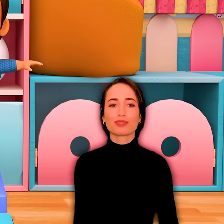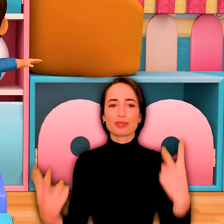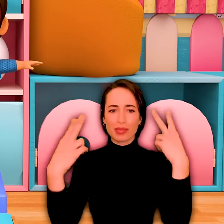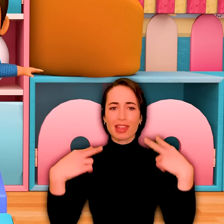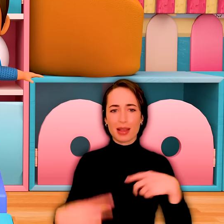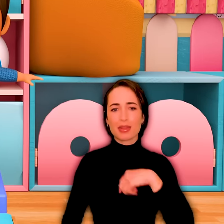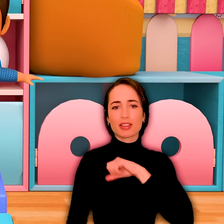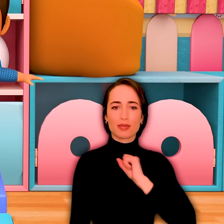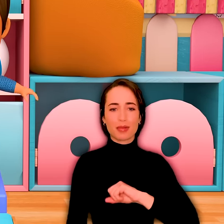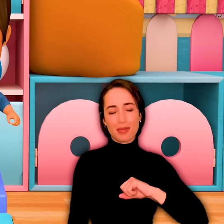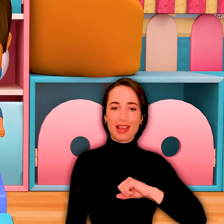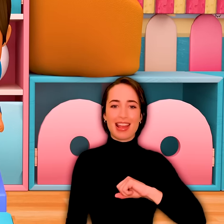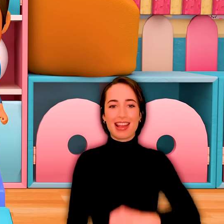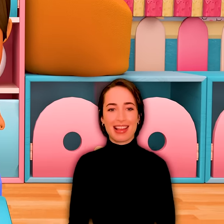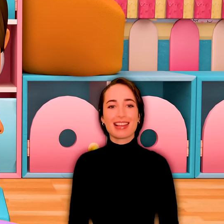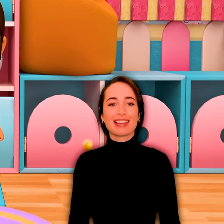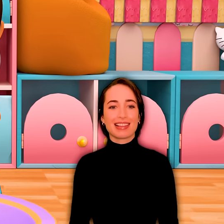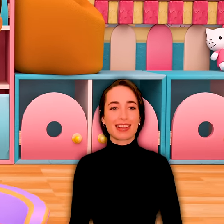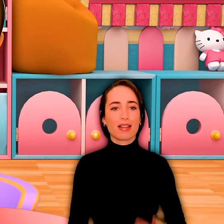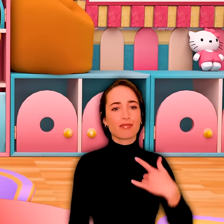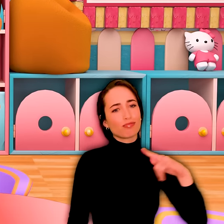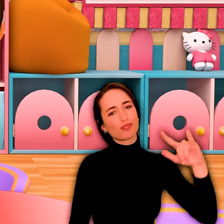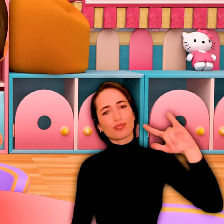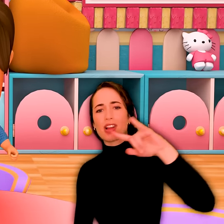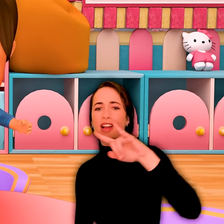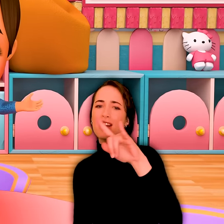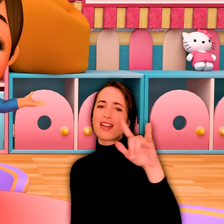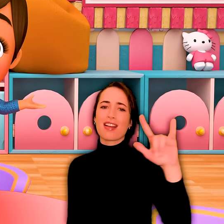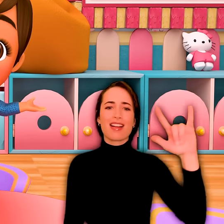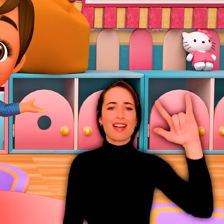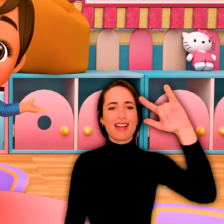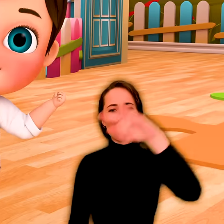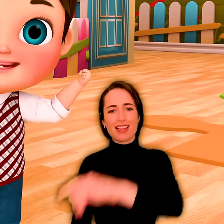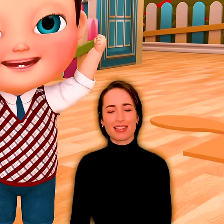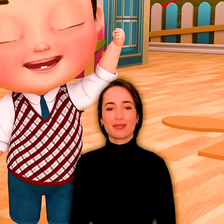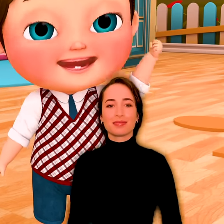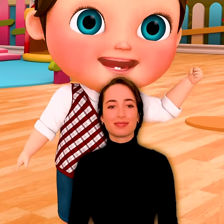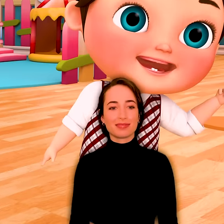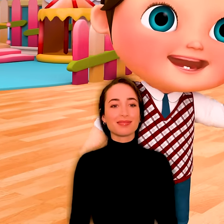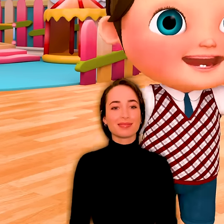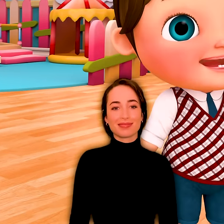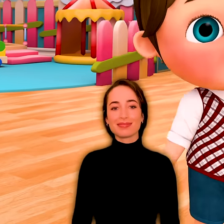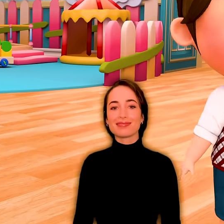look at me i'm superman i fly high to the top